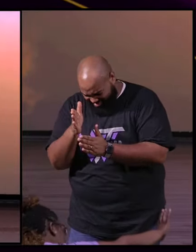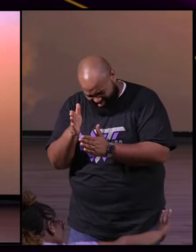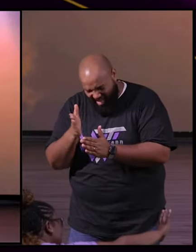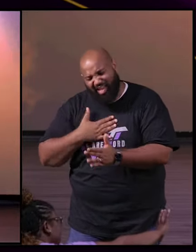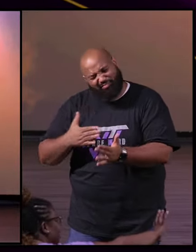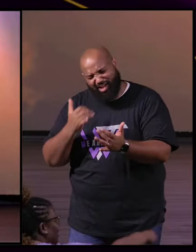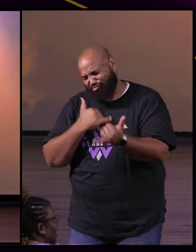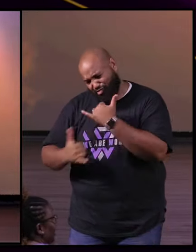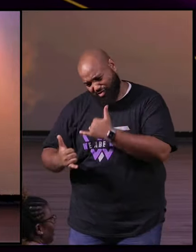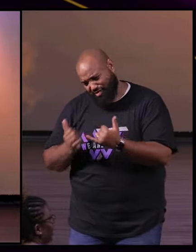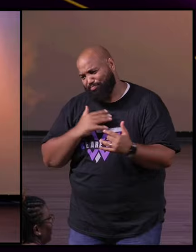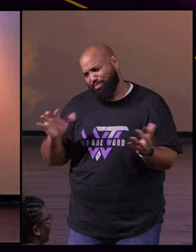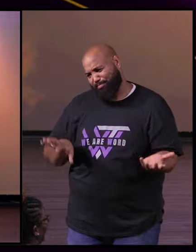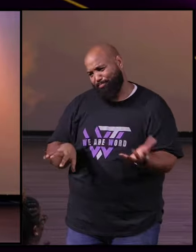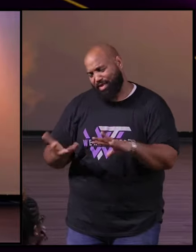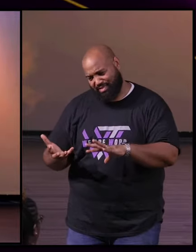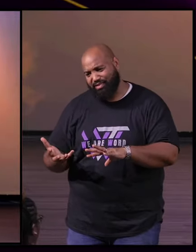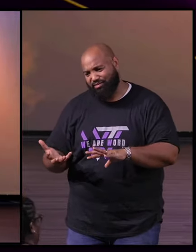disobedience. Oh, God.